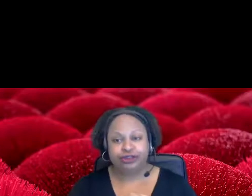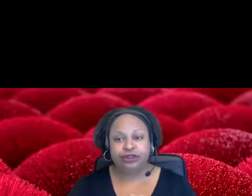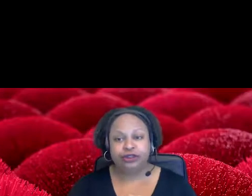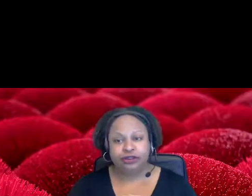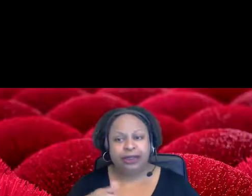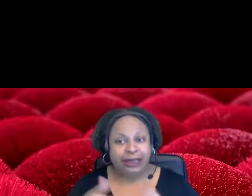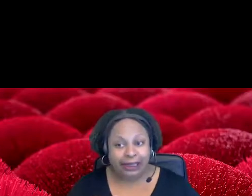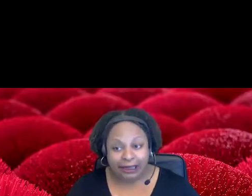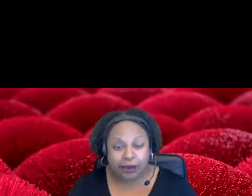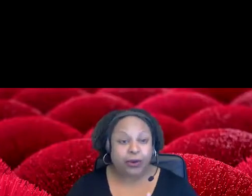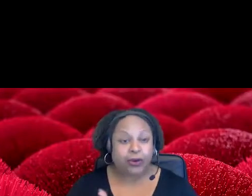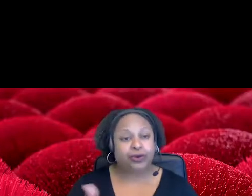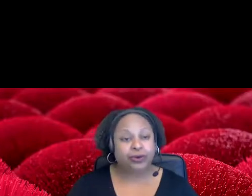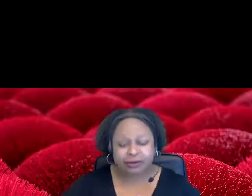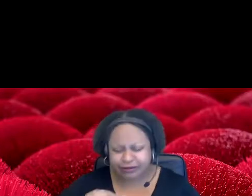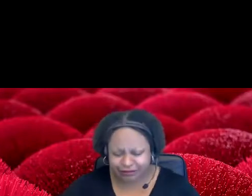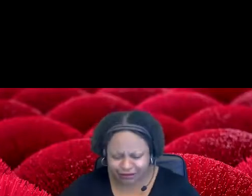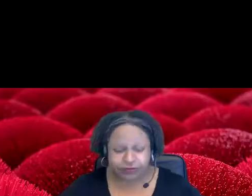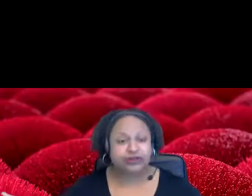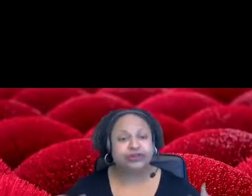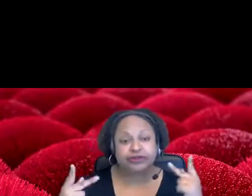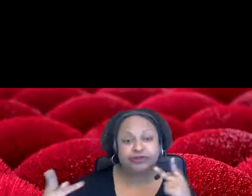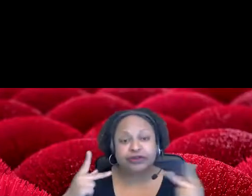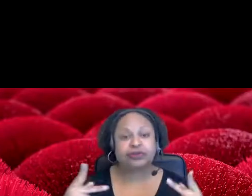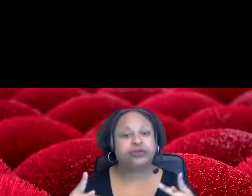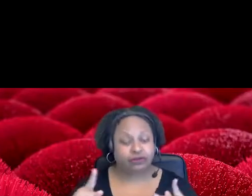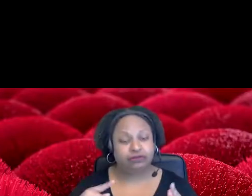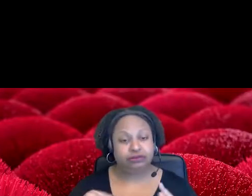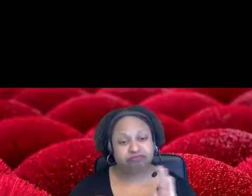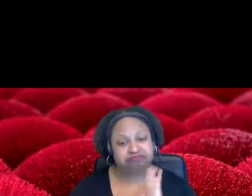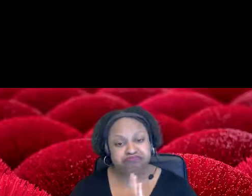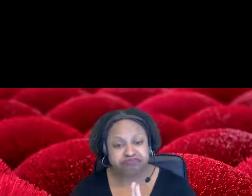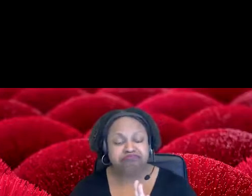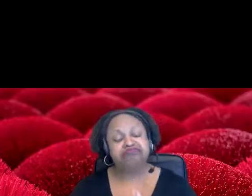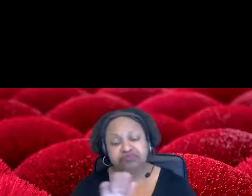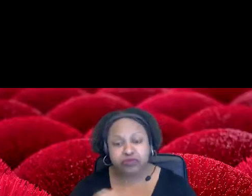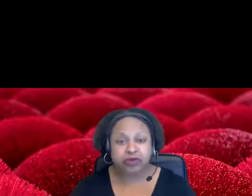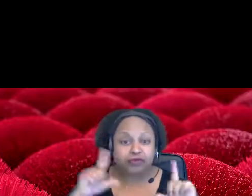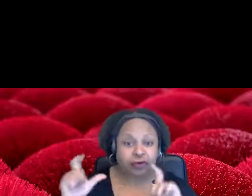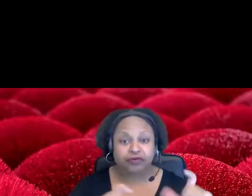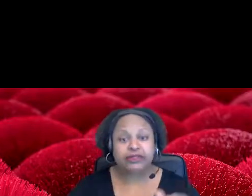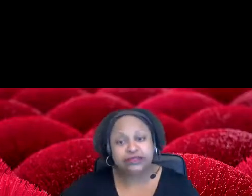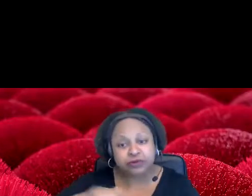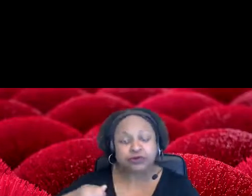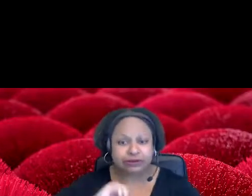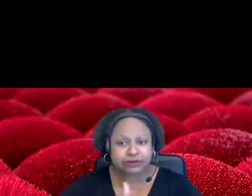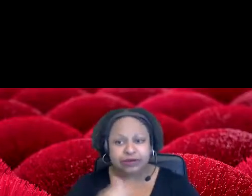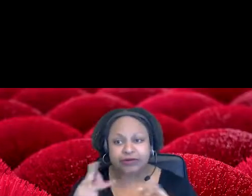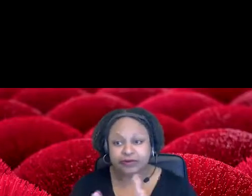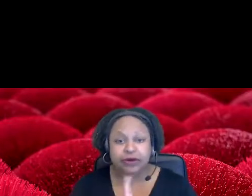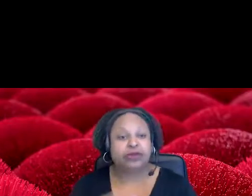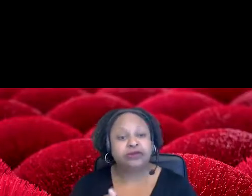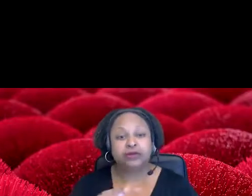sculpture, installation, and video. Stutz's practice conceptualizes land as